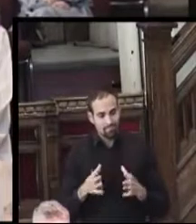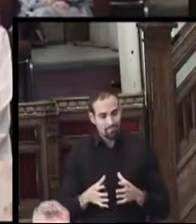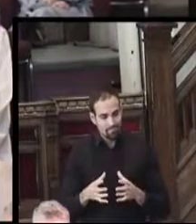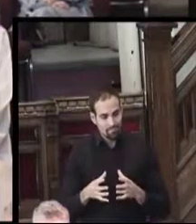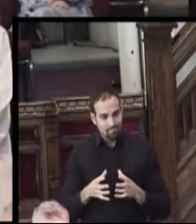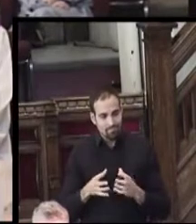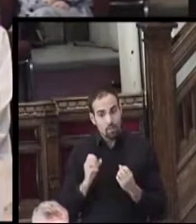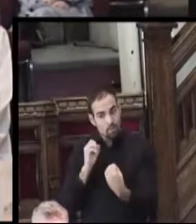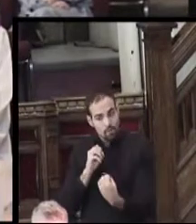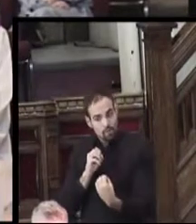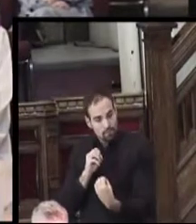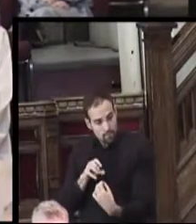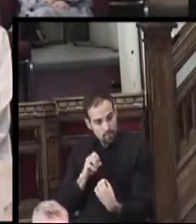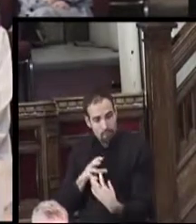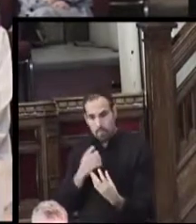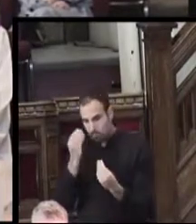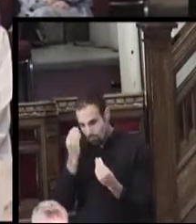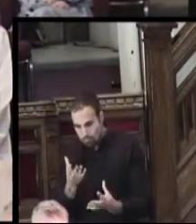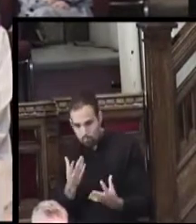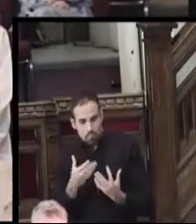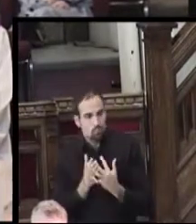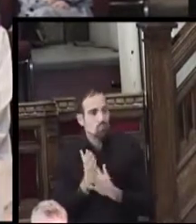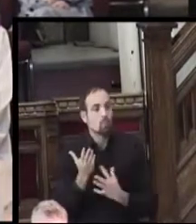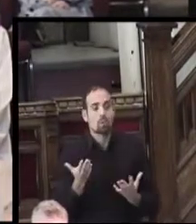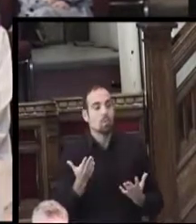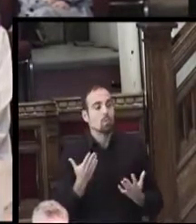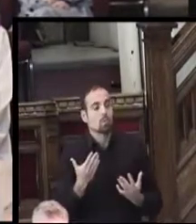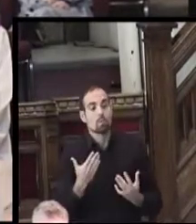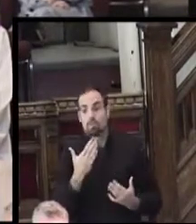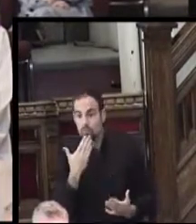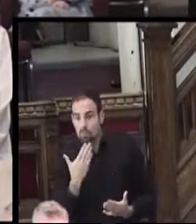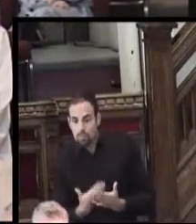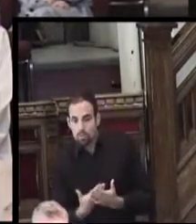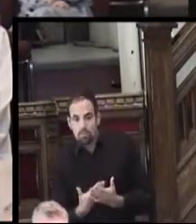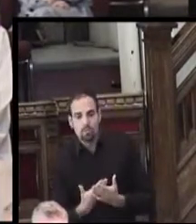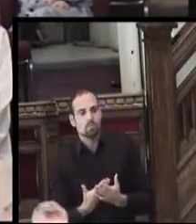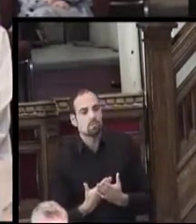you've observed Bruce doing incredible things, we also encourage you to